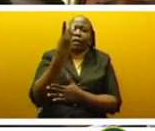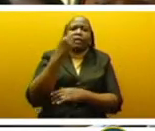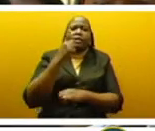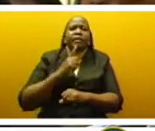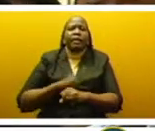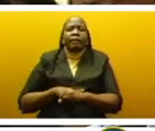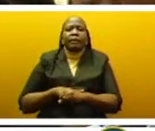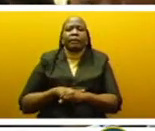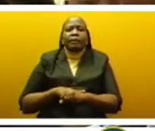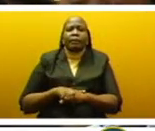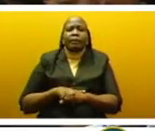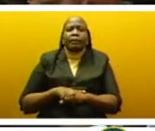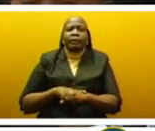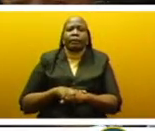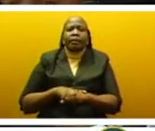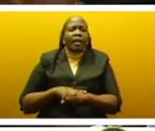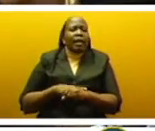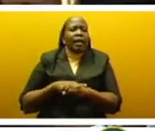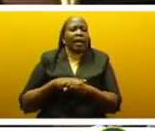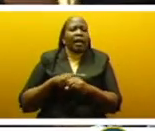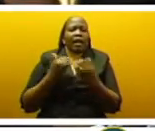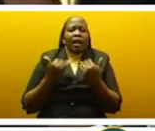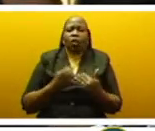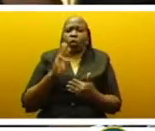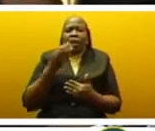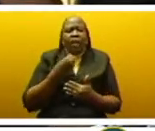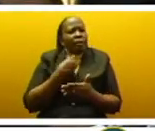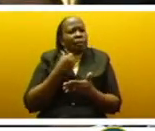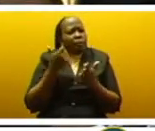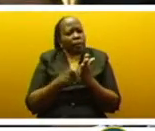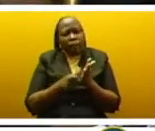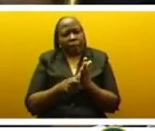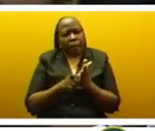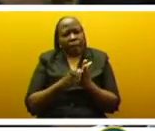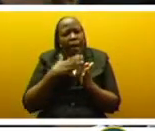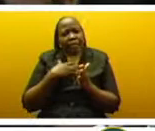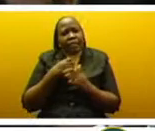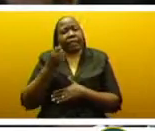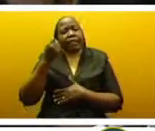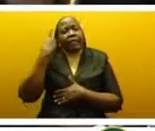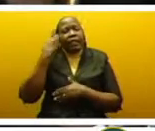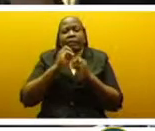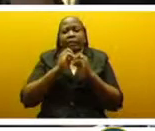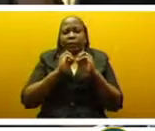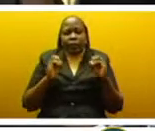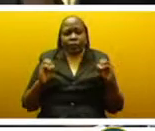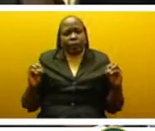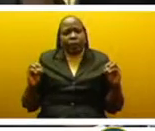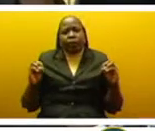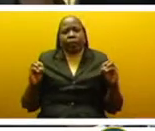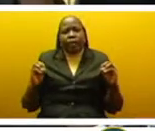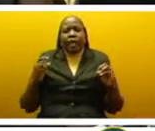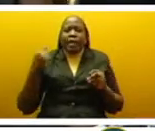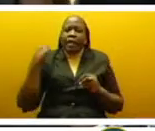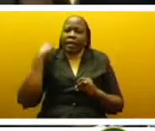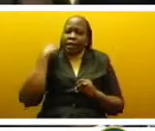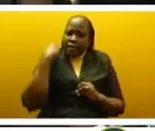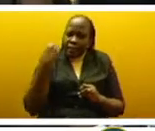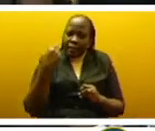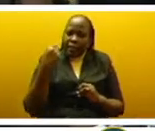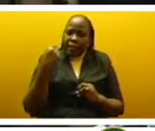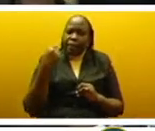So there seems to be caveats in these things that we don't seem to know about. Yesterday, my